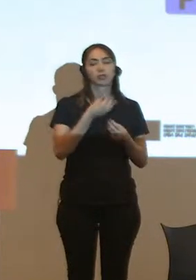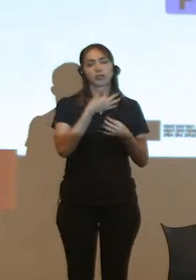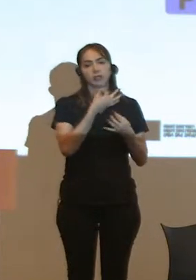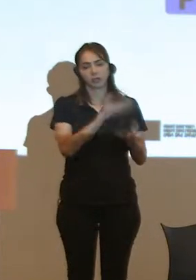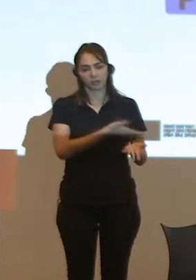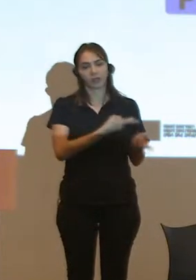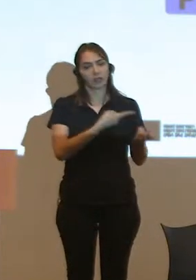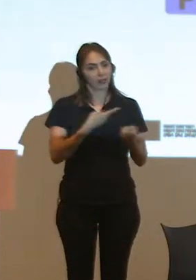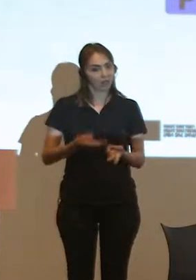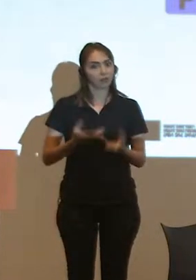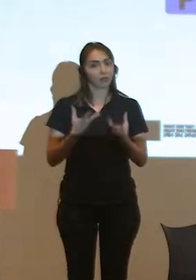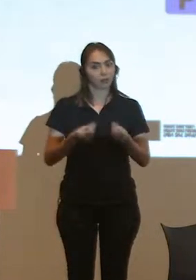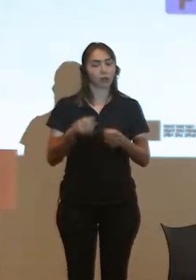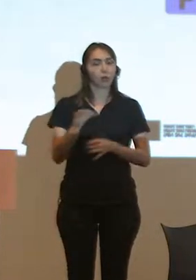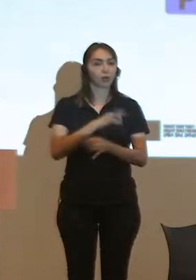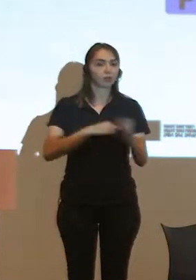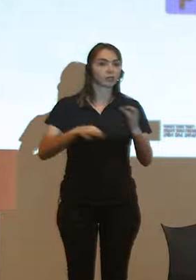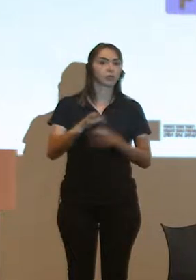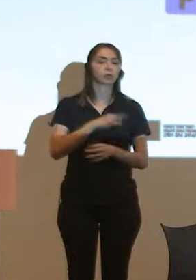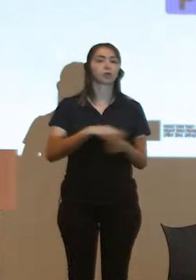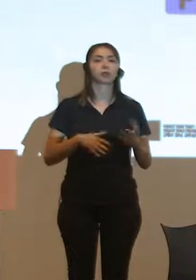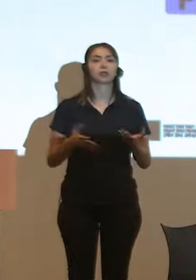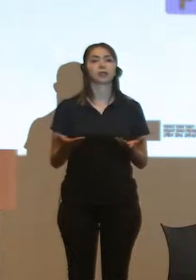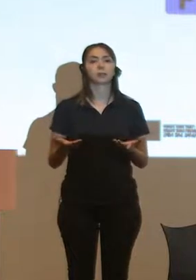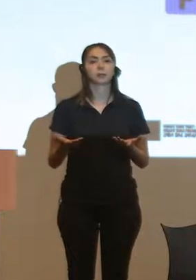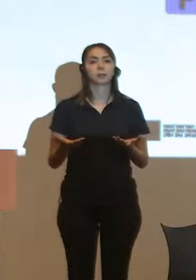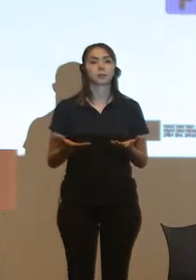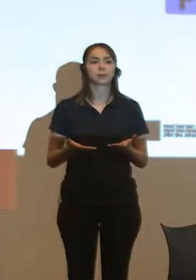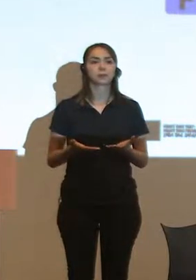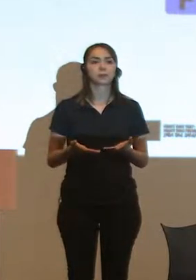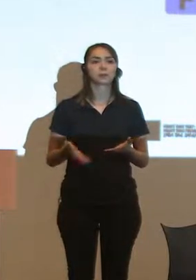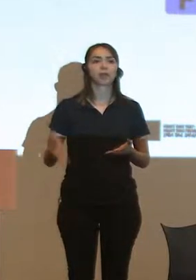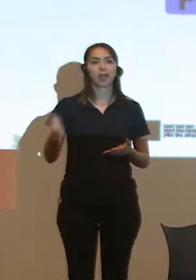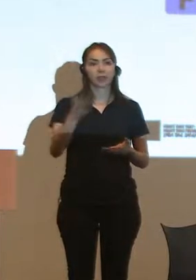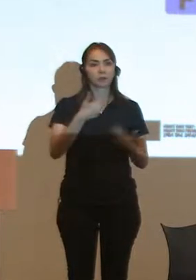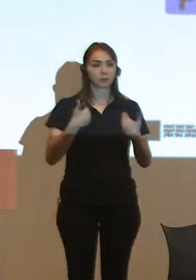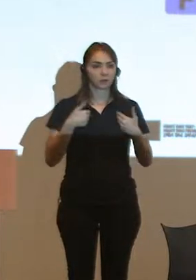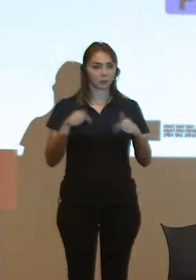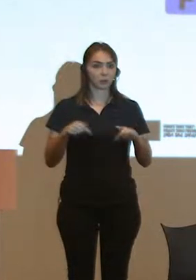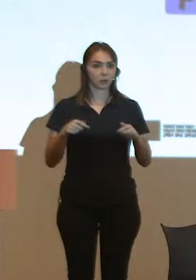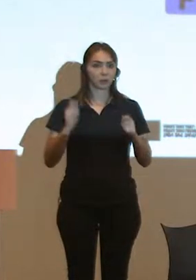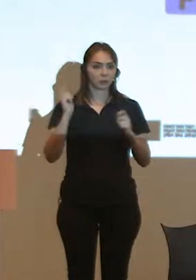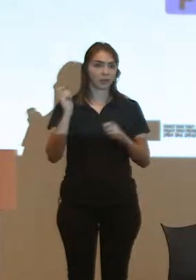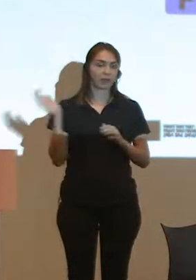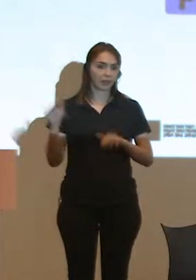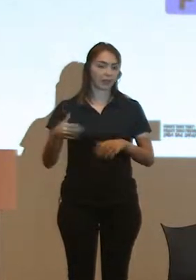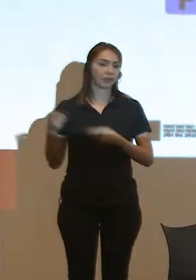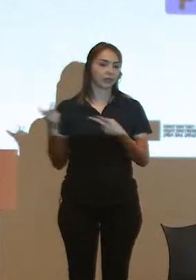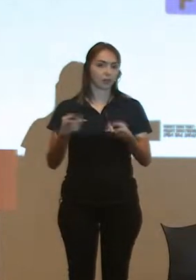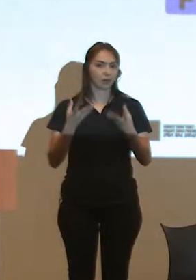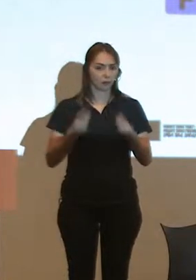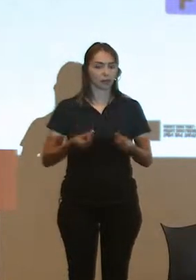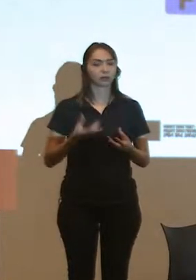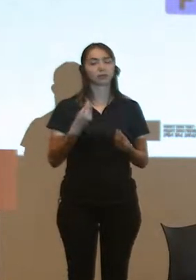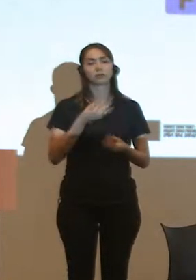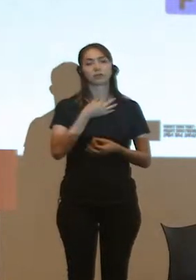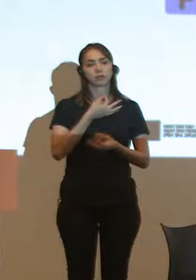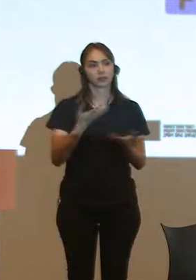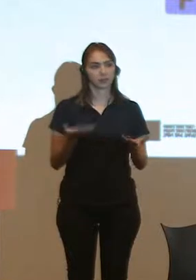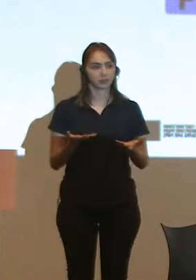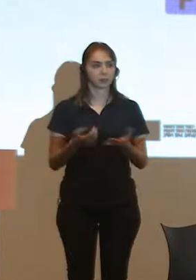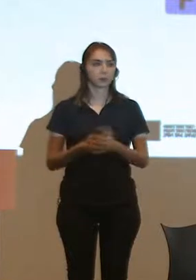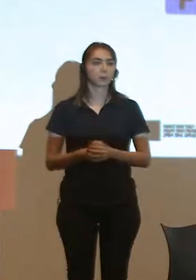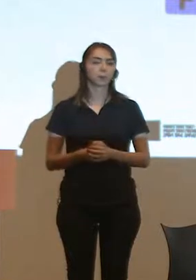organizers for having us address this panel and be here and be able to